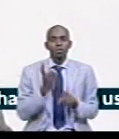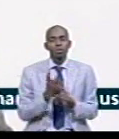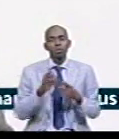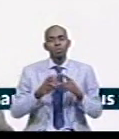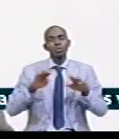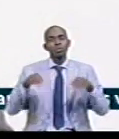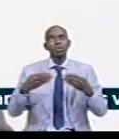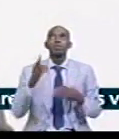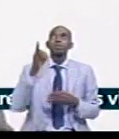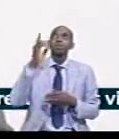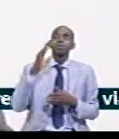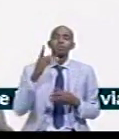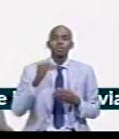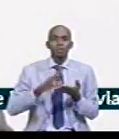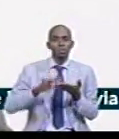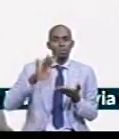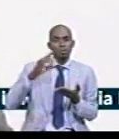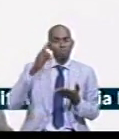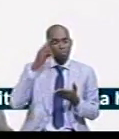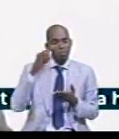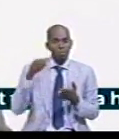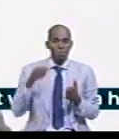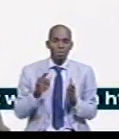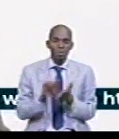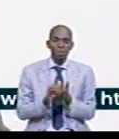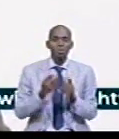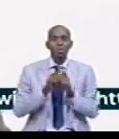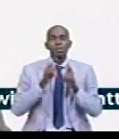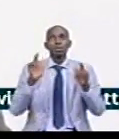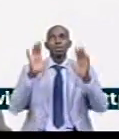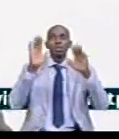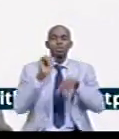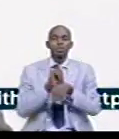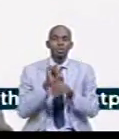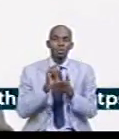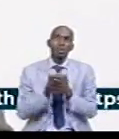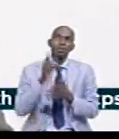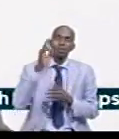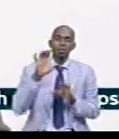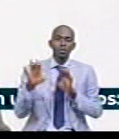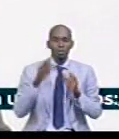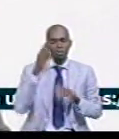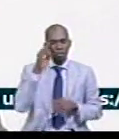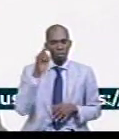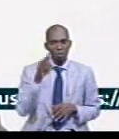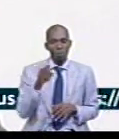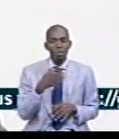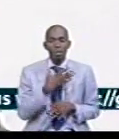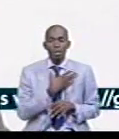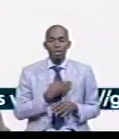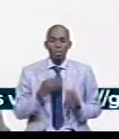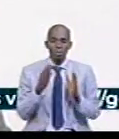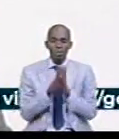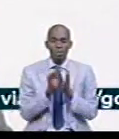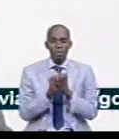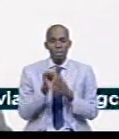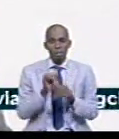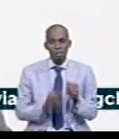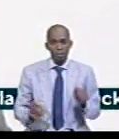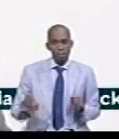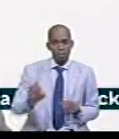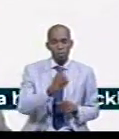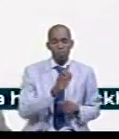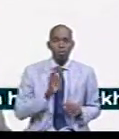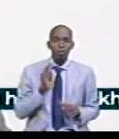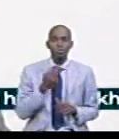glory for that great miracle that God did for me. And I pray that every one of us that